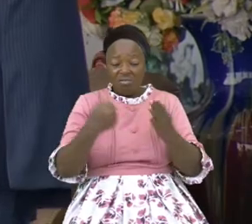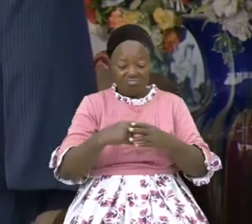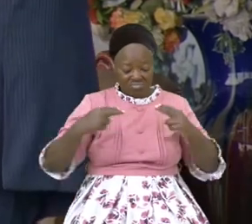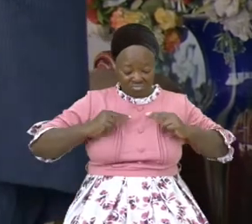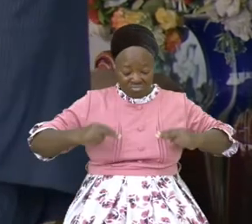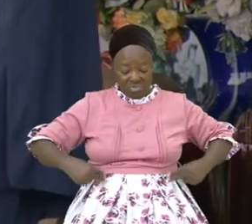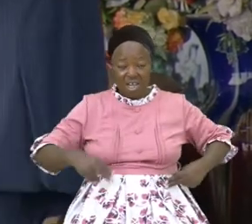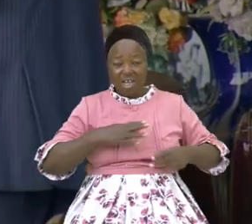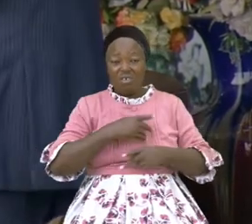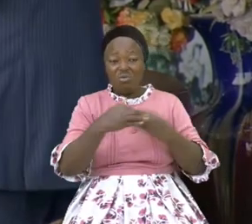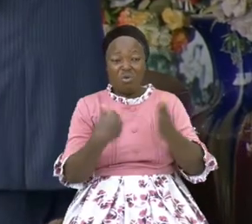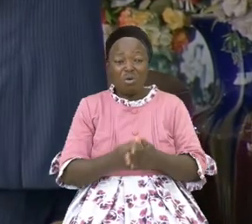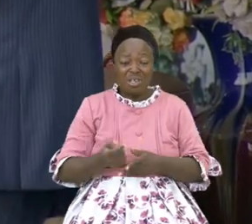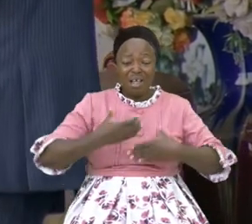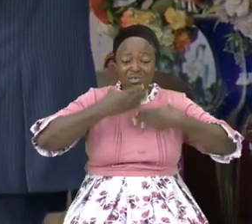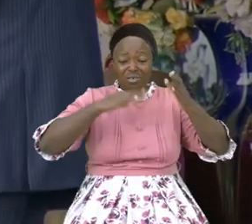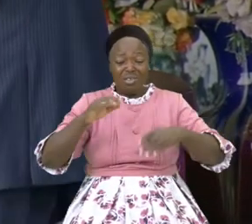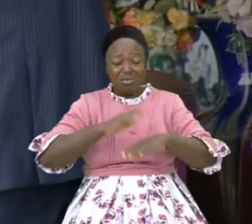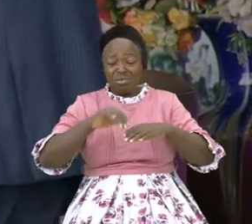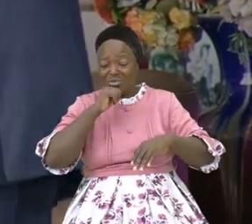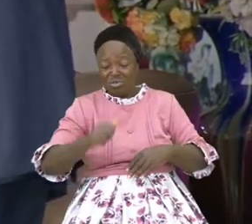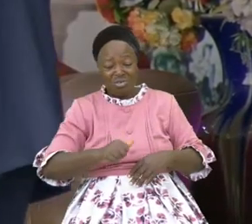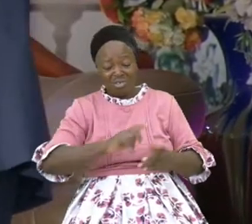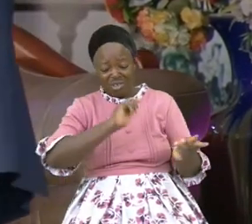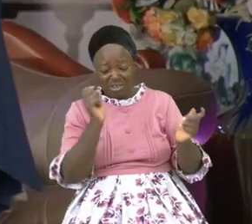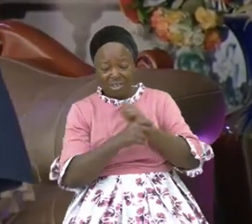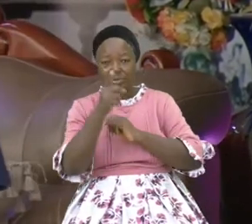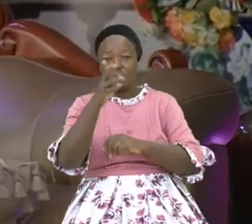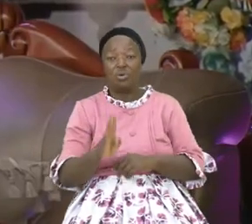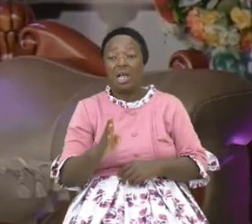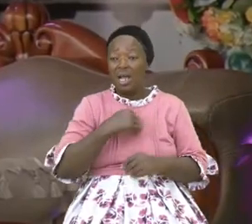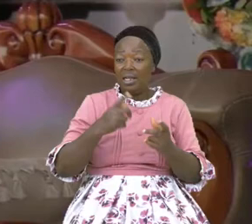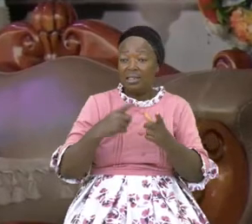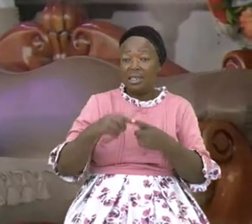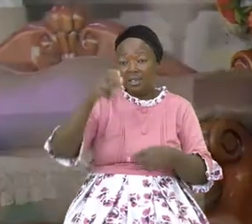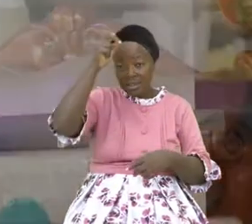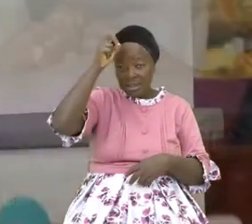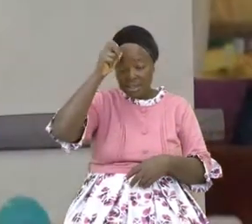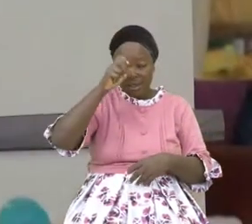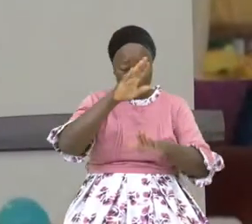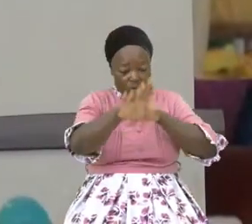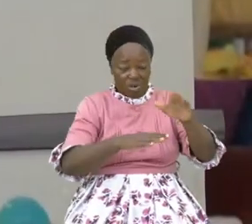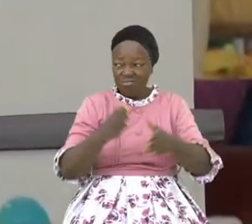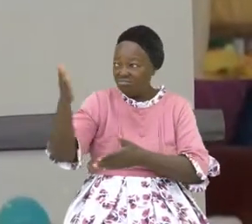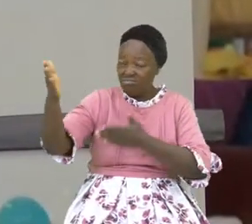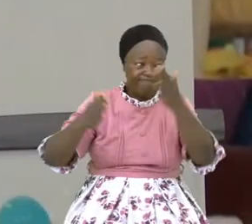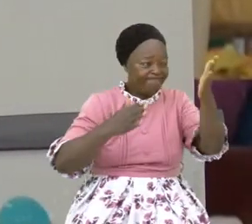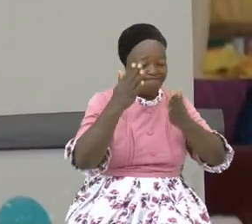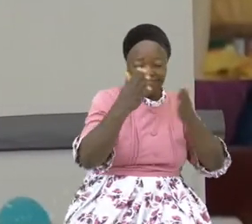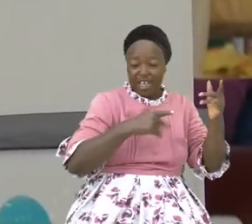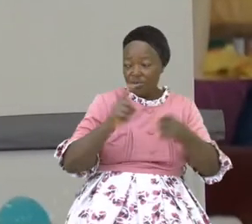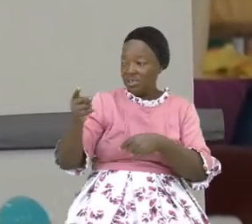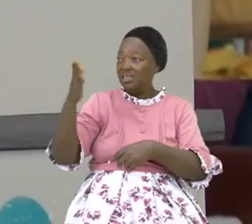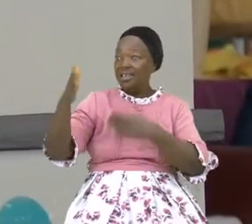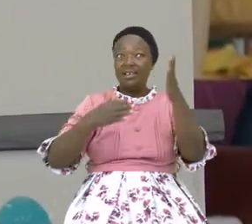the bragging of our enemies cannot change God. And Satan walking to and fro and going here